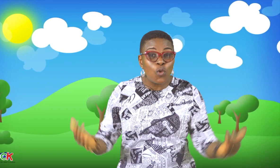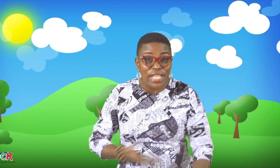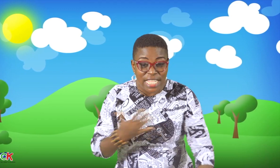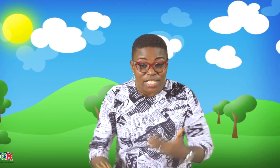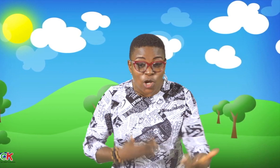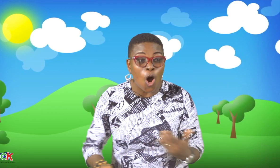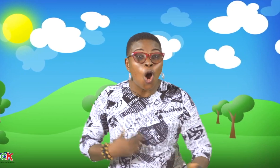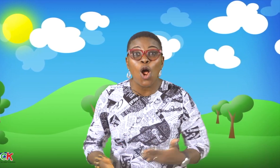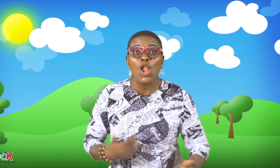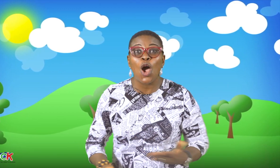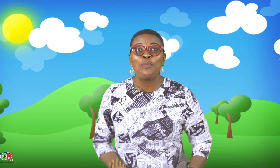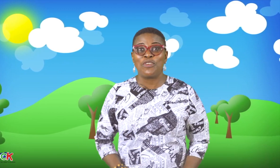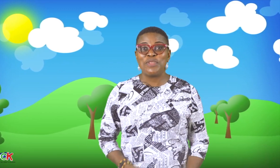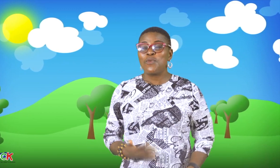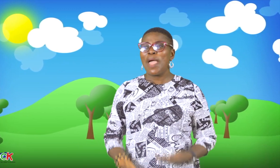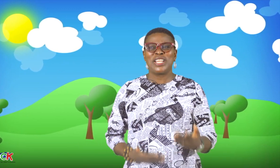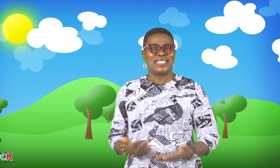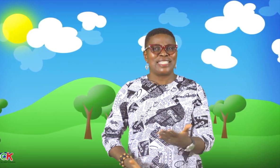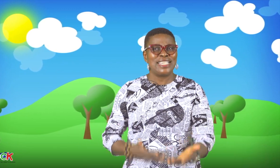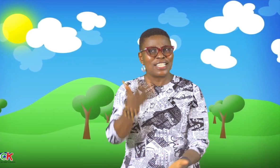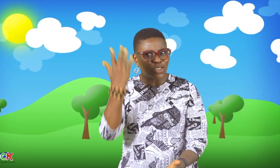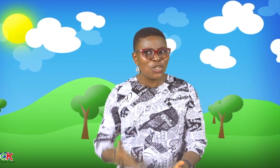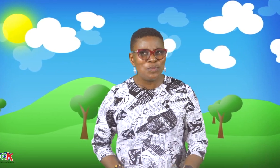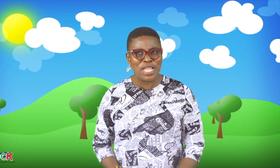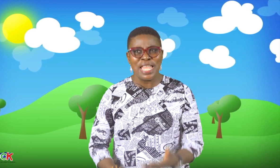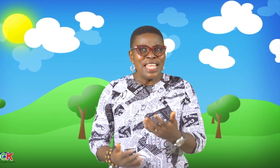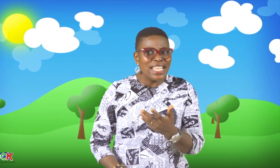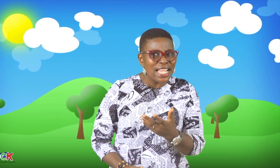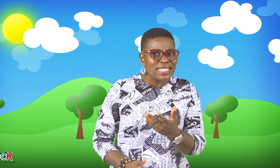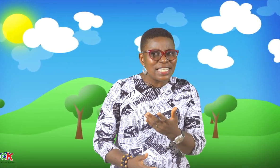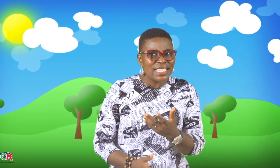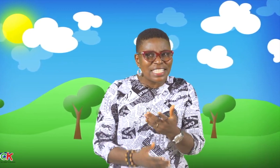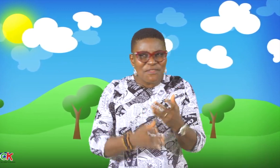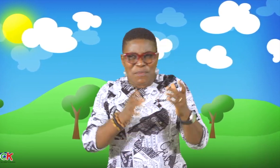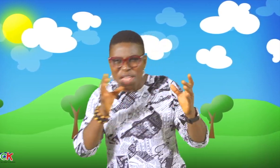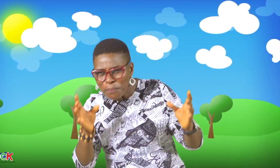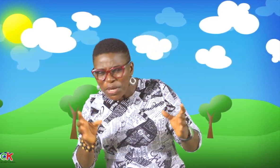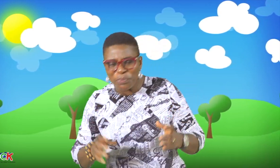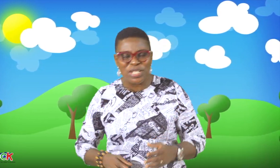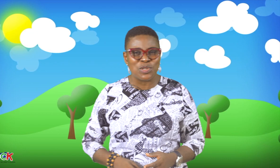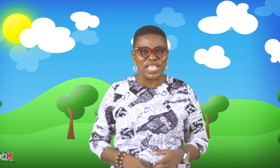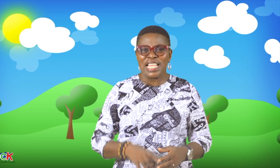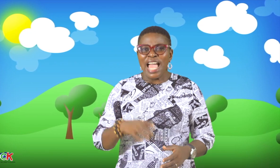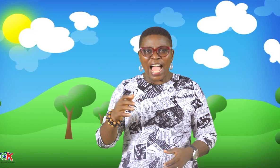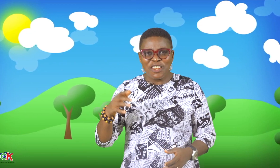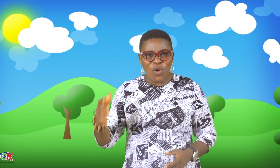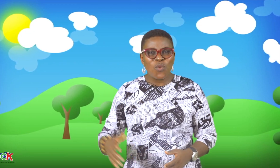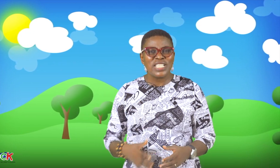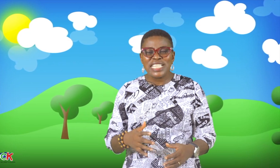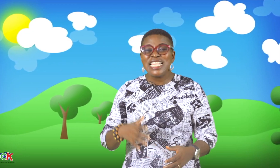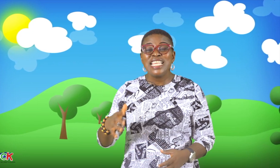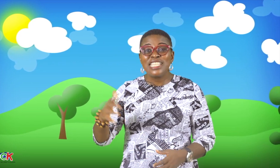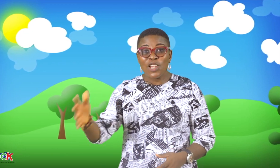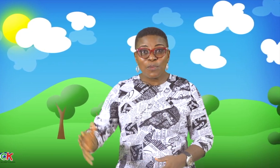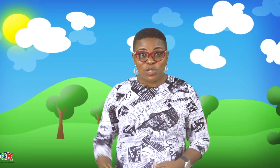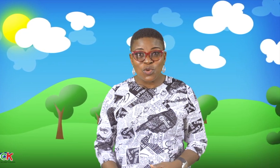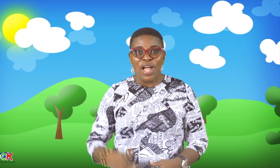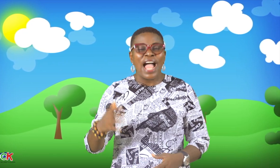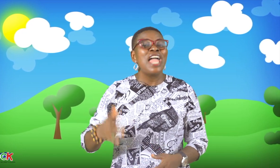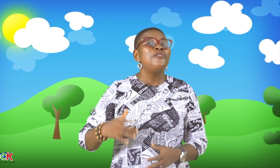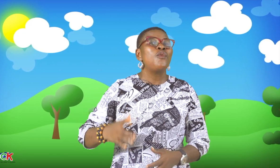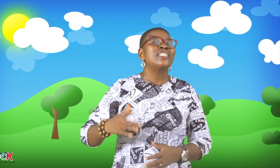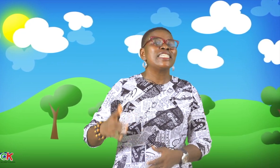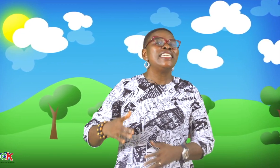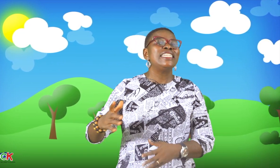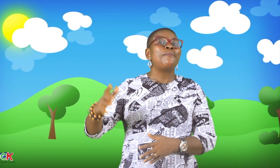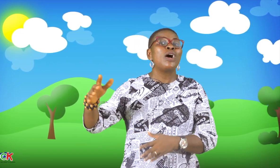He's cooking it all up for me. Why? Because he has shown me. He has given me a peep into it. I know what he is up to.